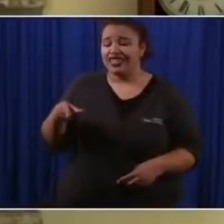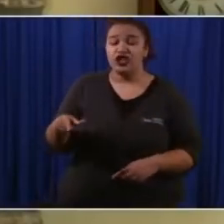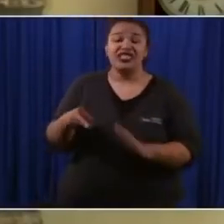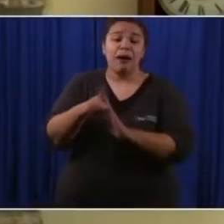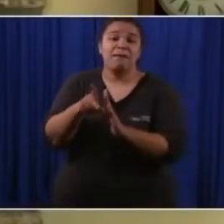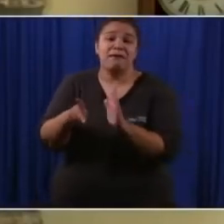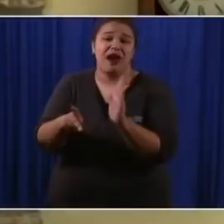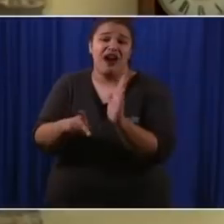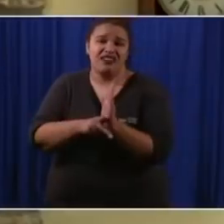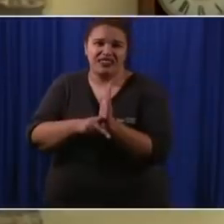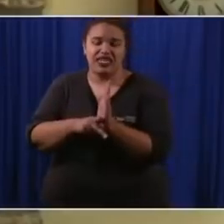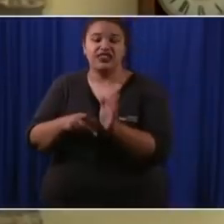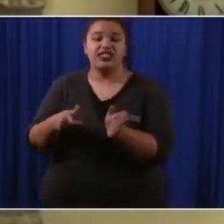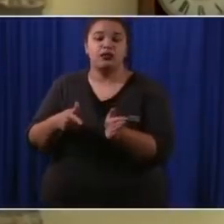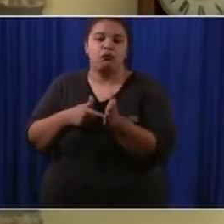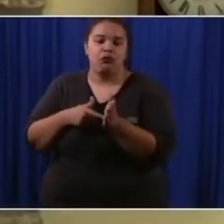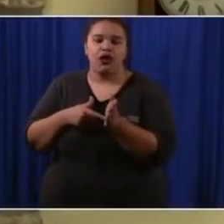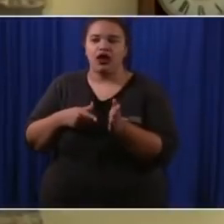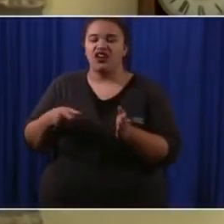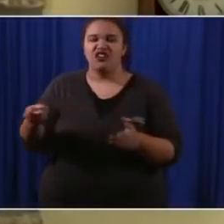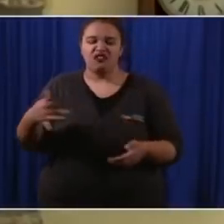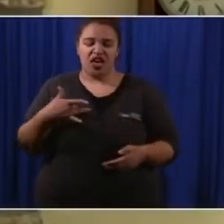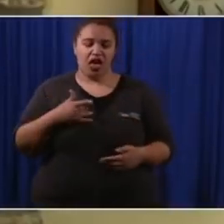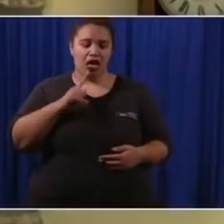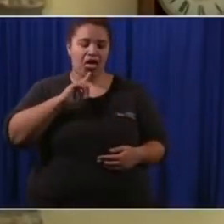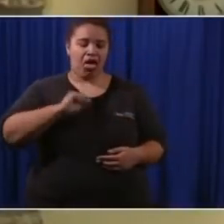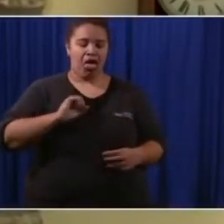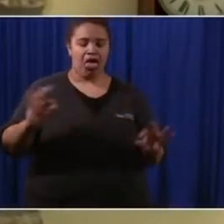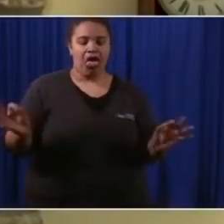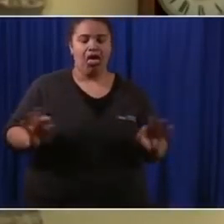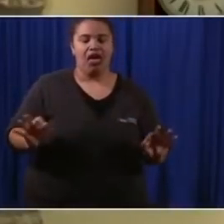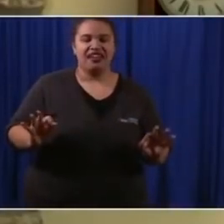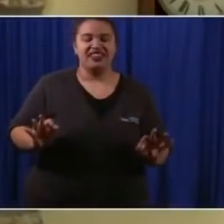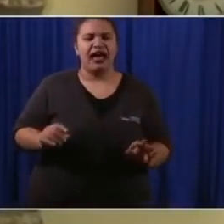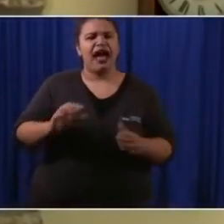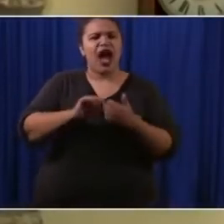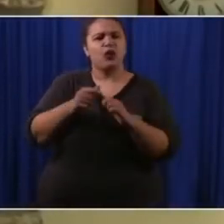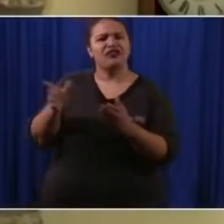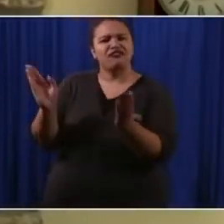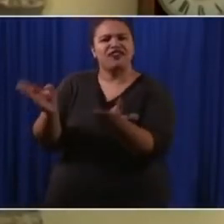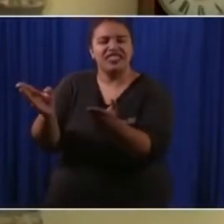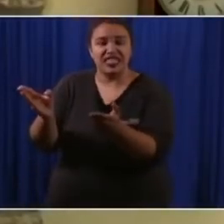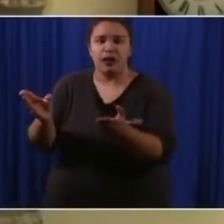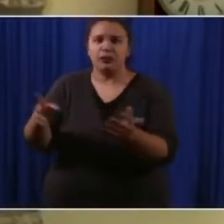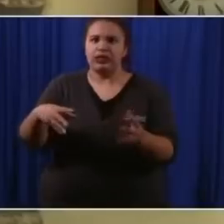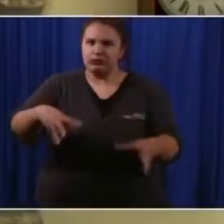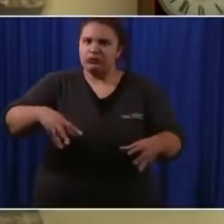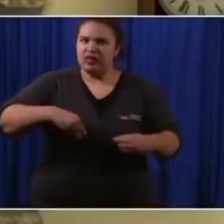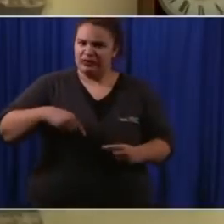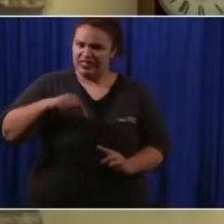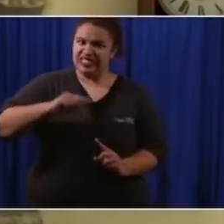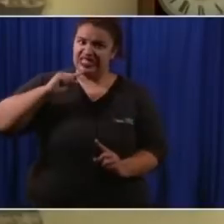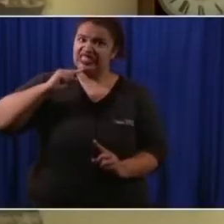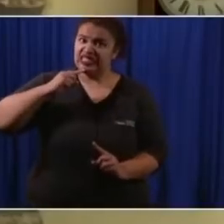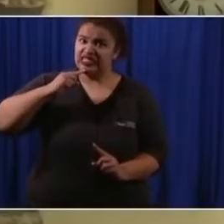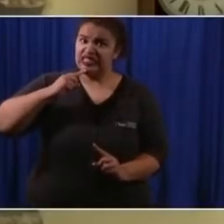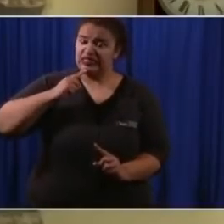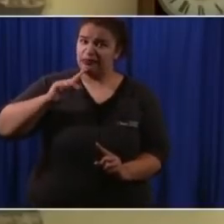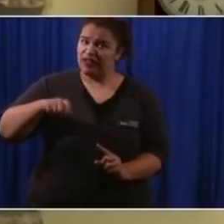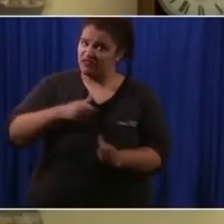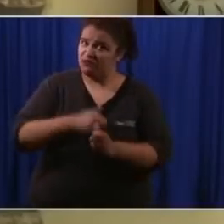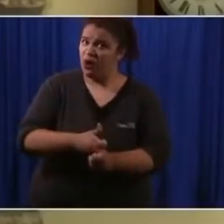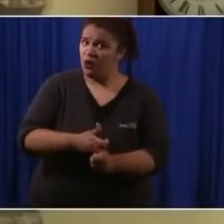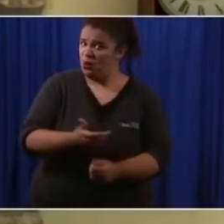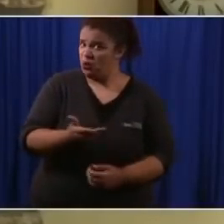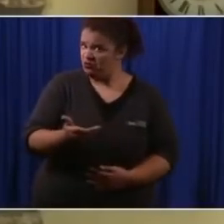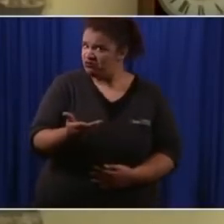So how can you change their minds so that they take these mandates seriously? Well, look, we don't ask people